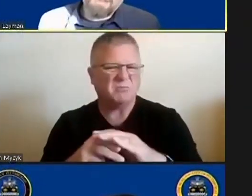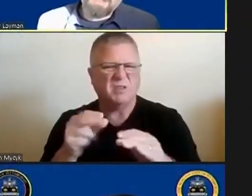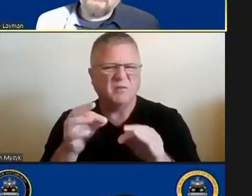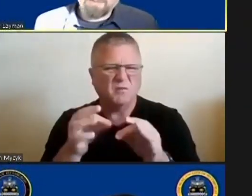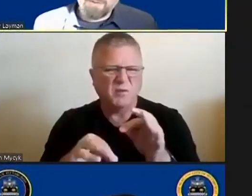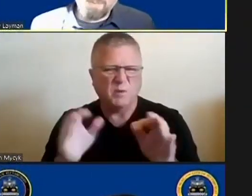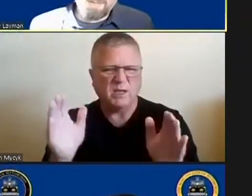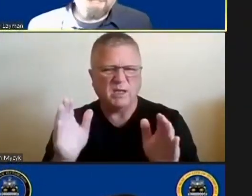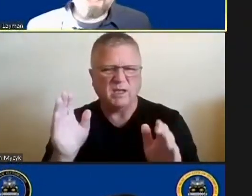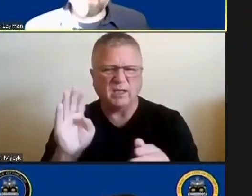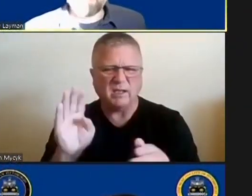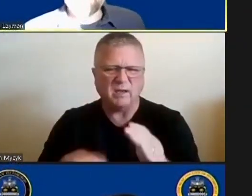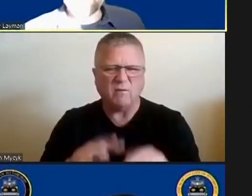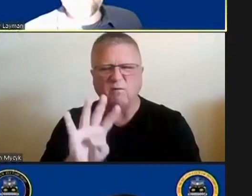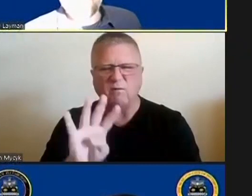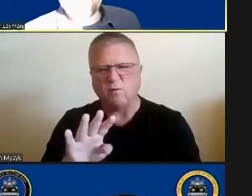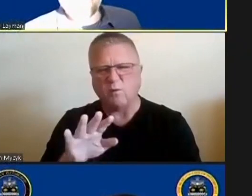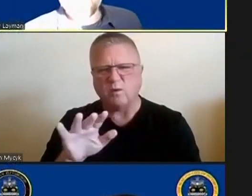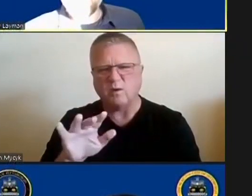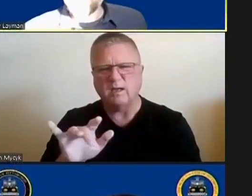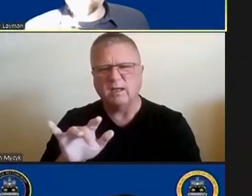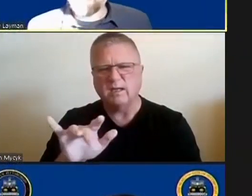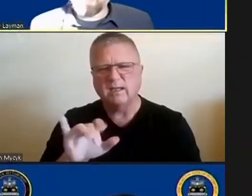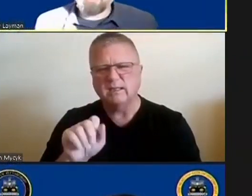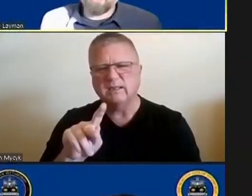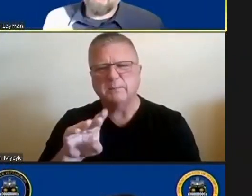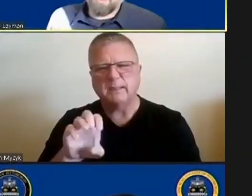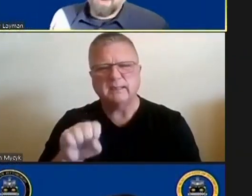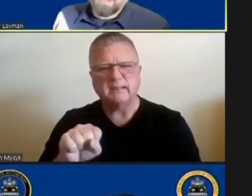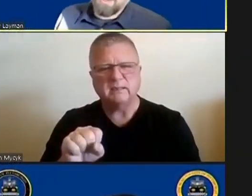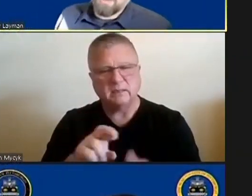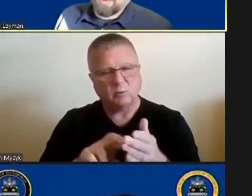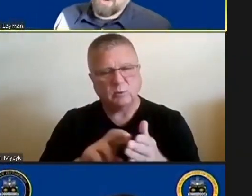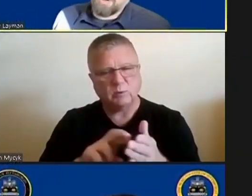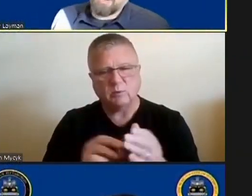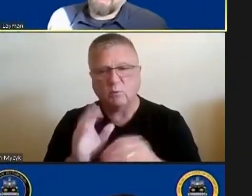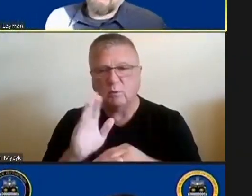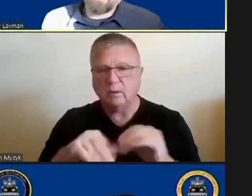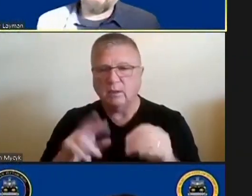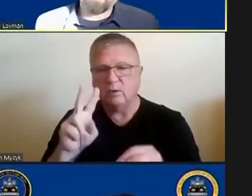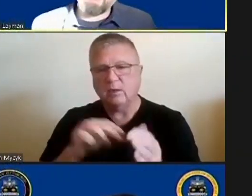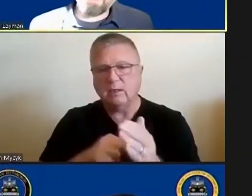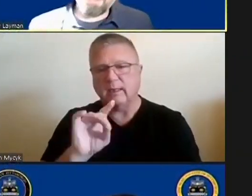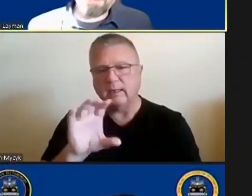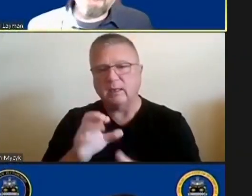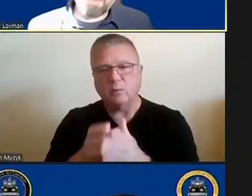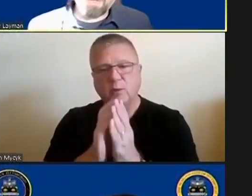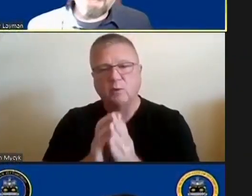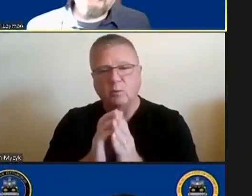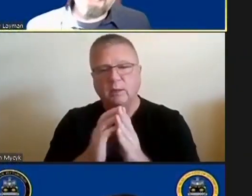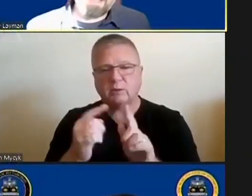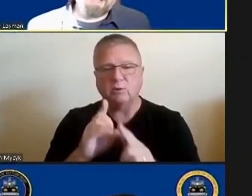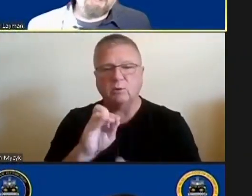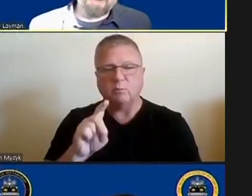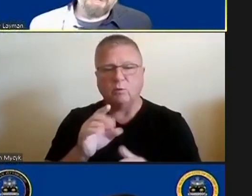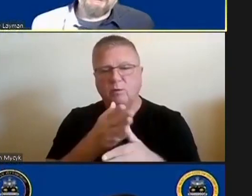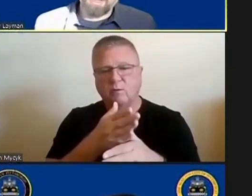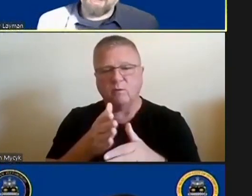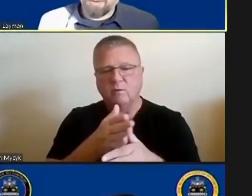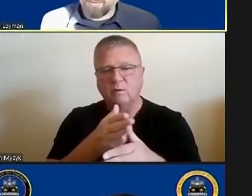This comes from, as I said, the research of over 2,800 requests to the board from the time period between 2016